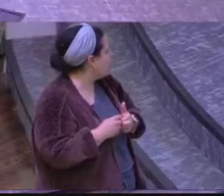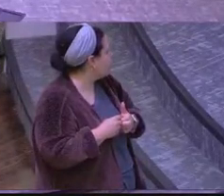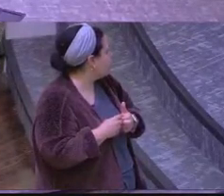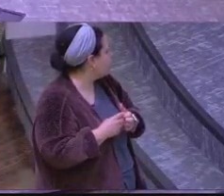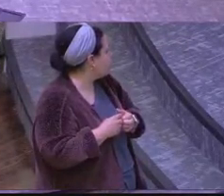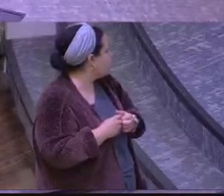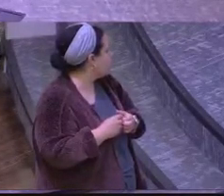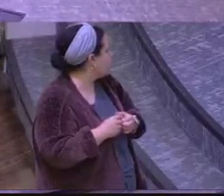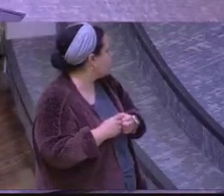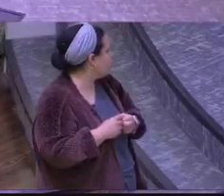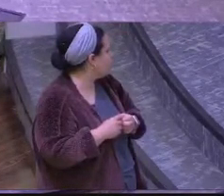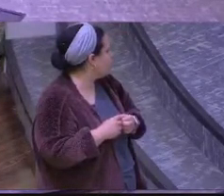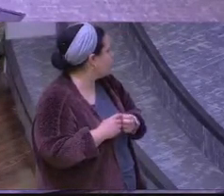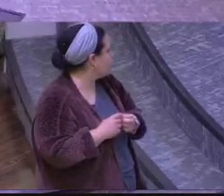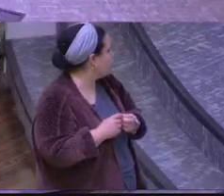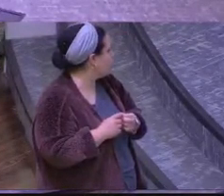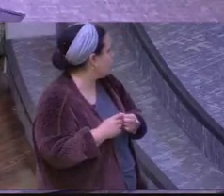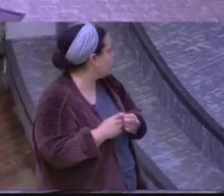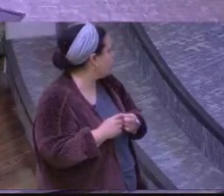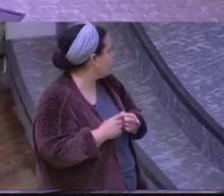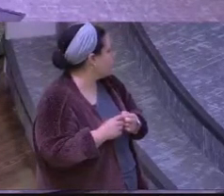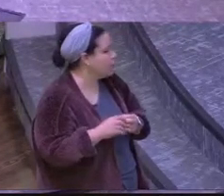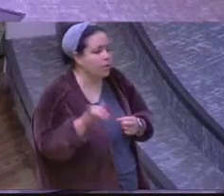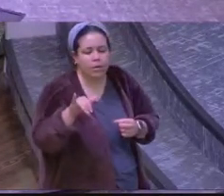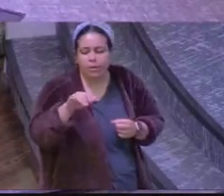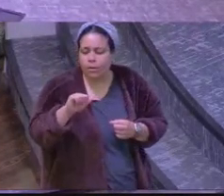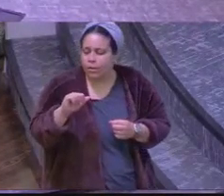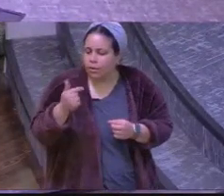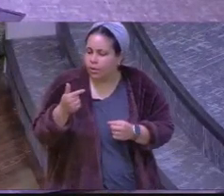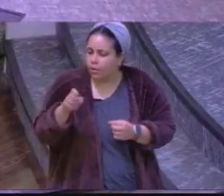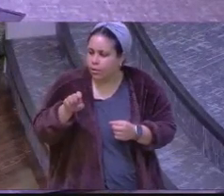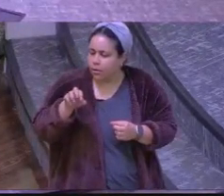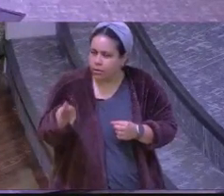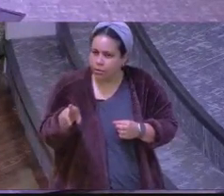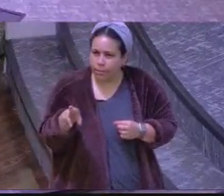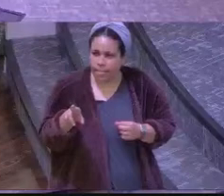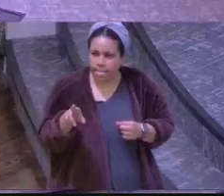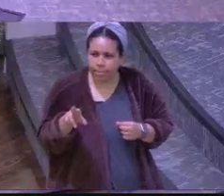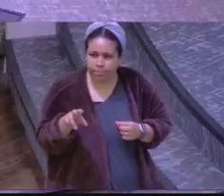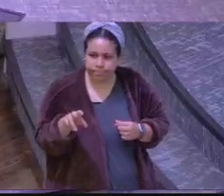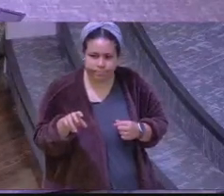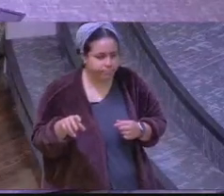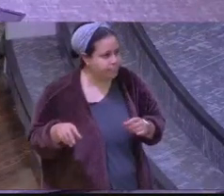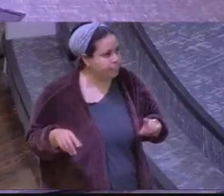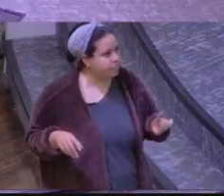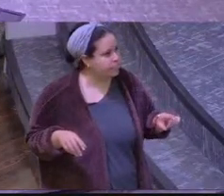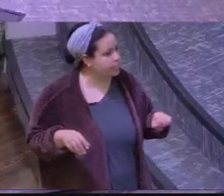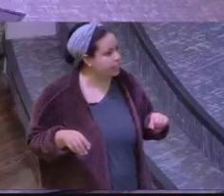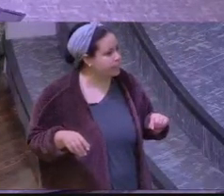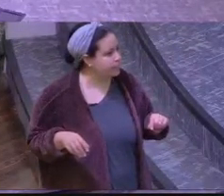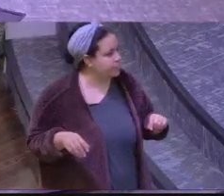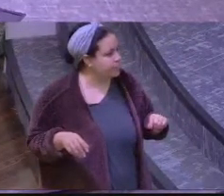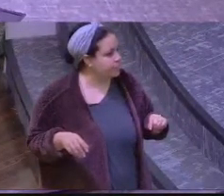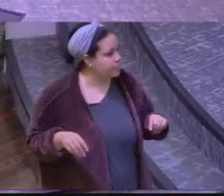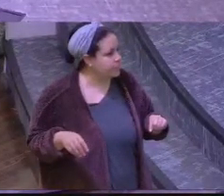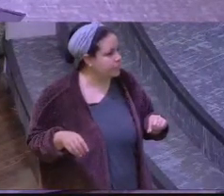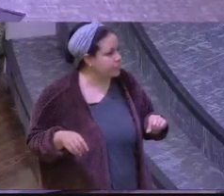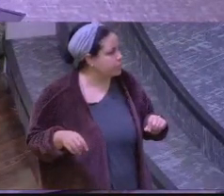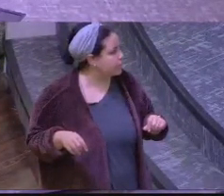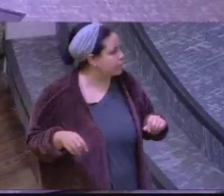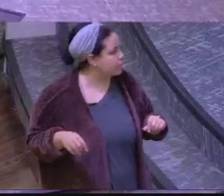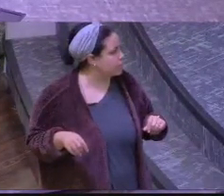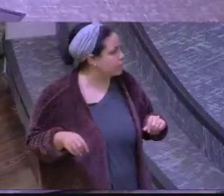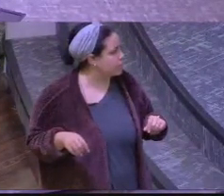Thank you. I'm just trying to make sure I'm clear on, for the items for consideration, some of them are already in the budget, so